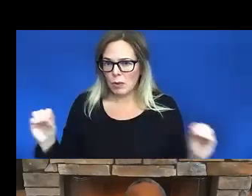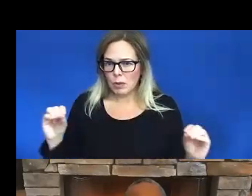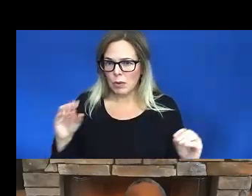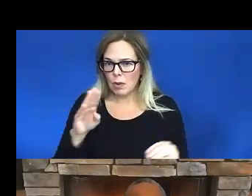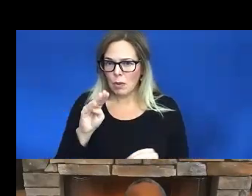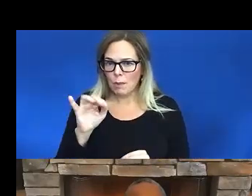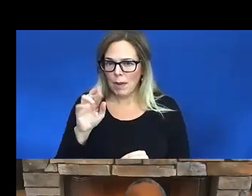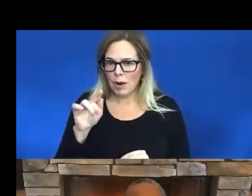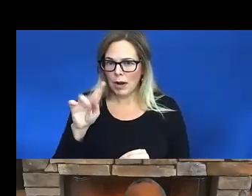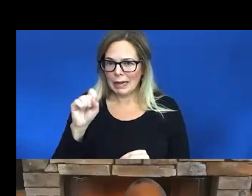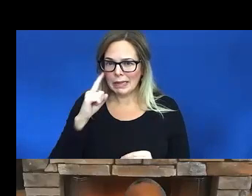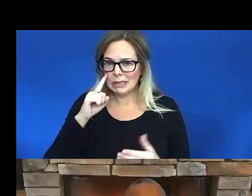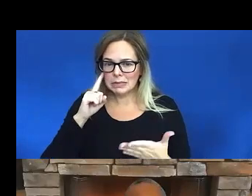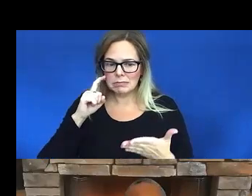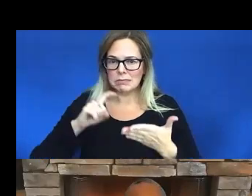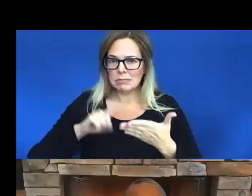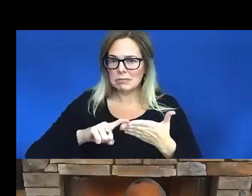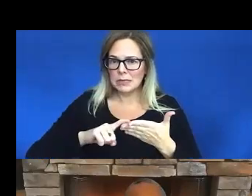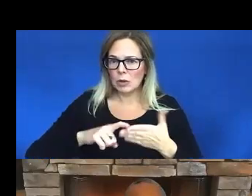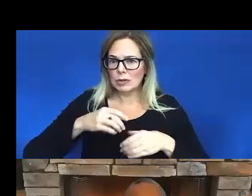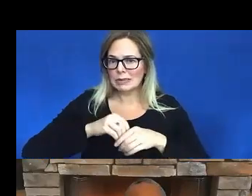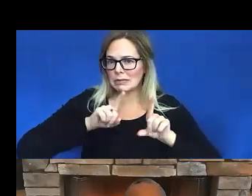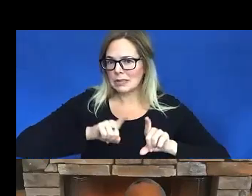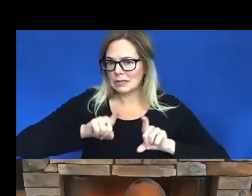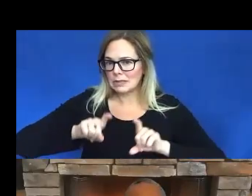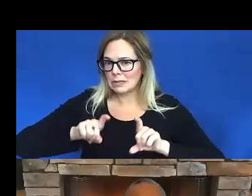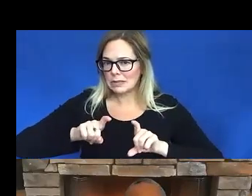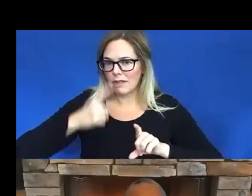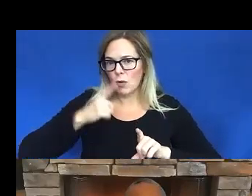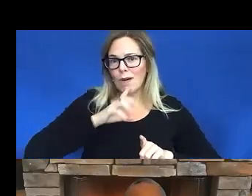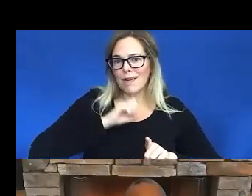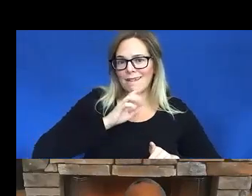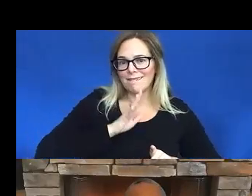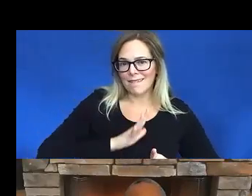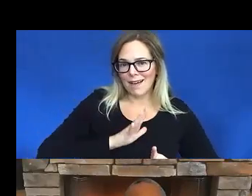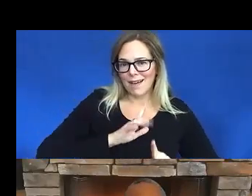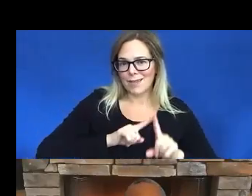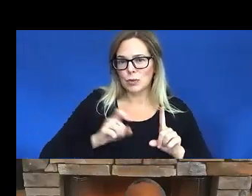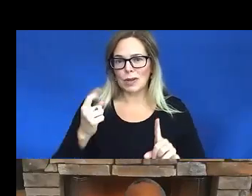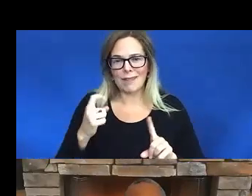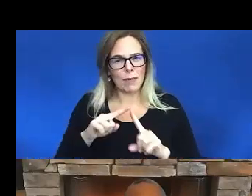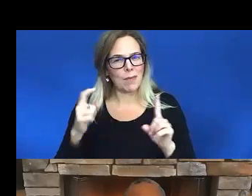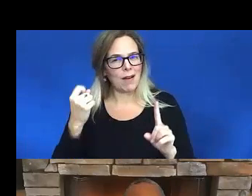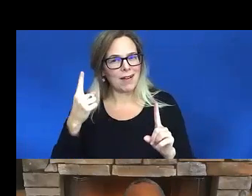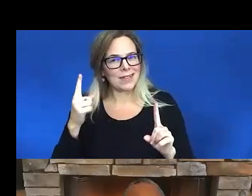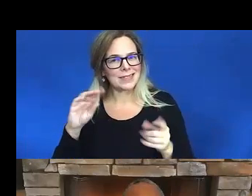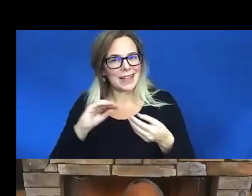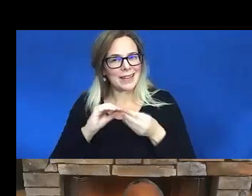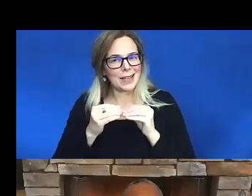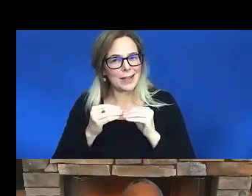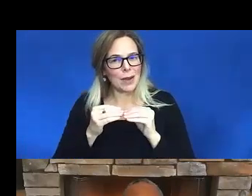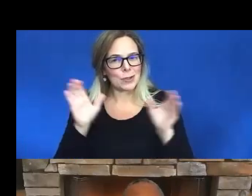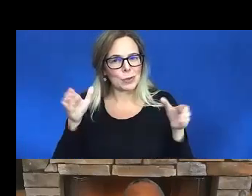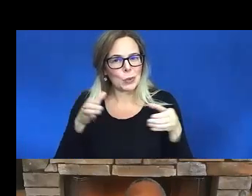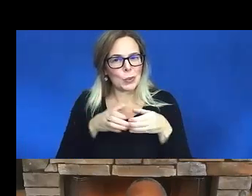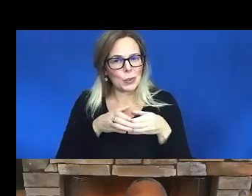of vaccinated children ages 5 to 11. But the numbers were much smaller than the